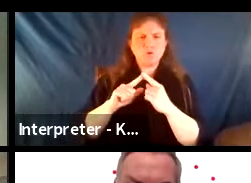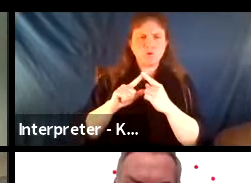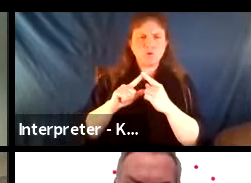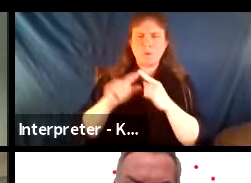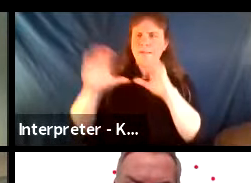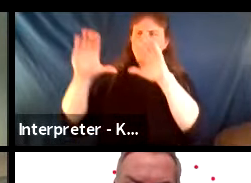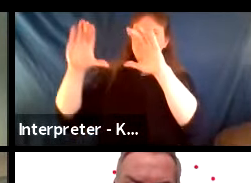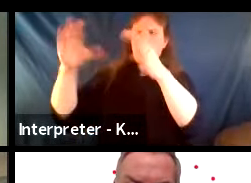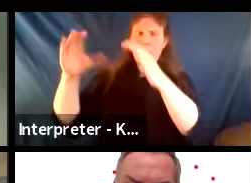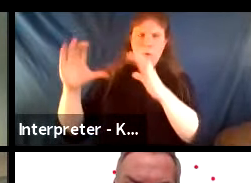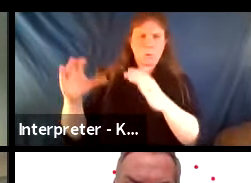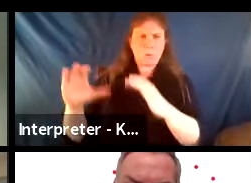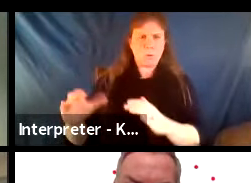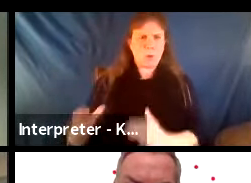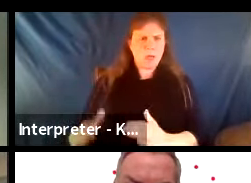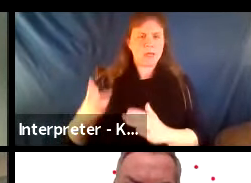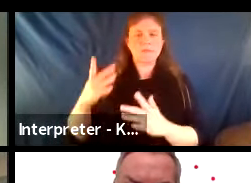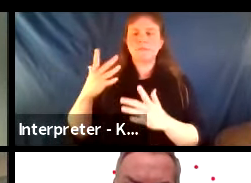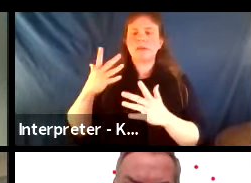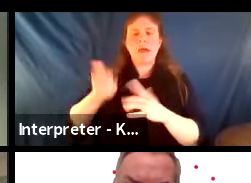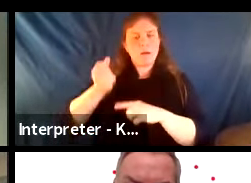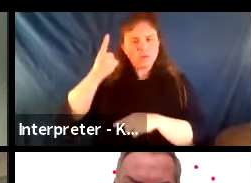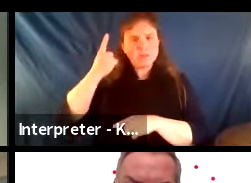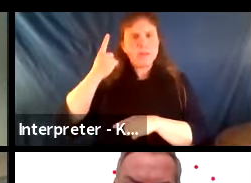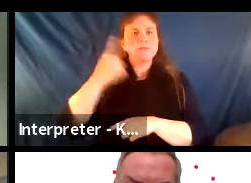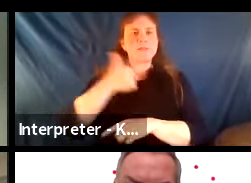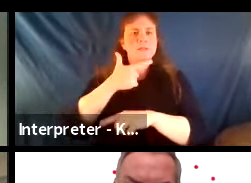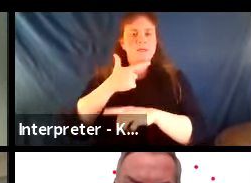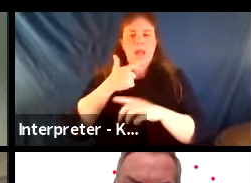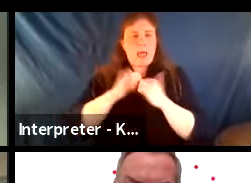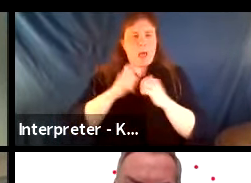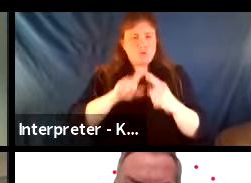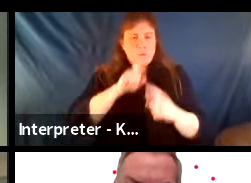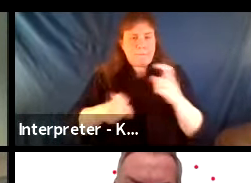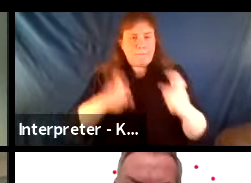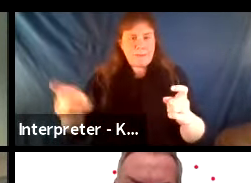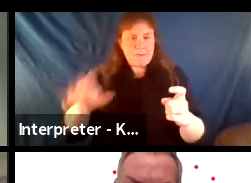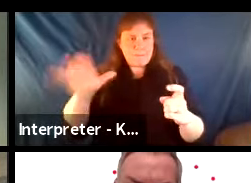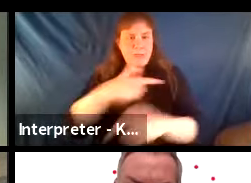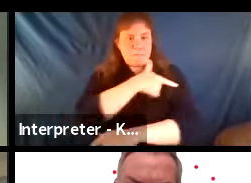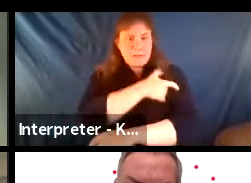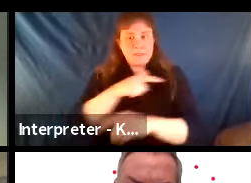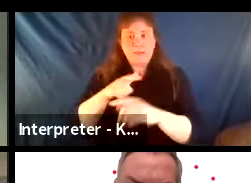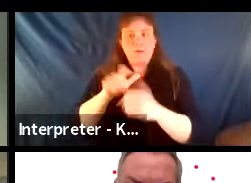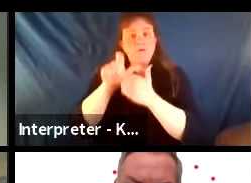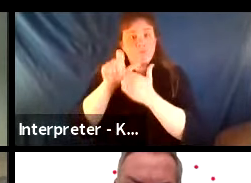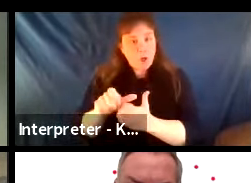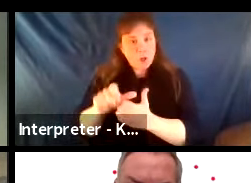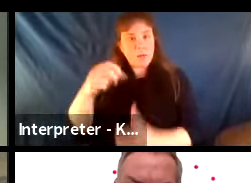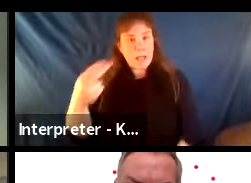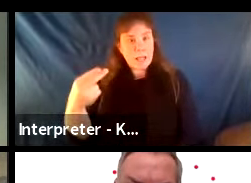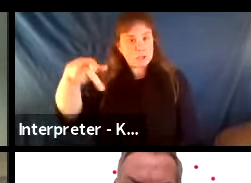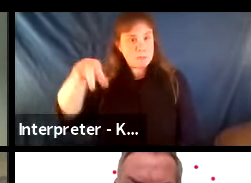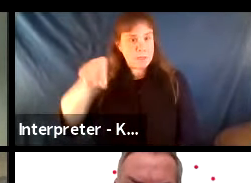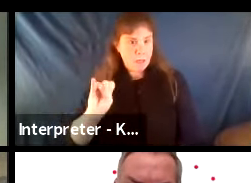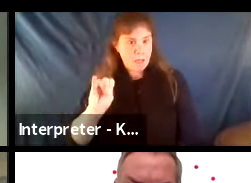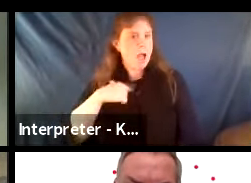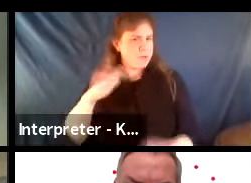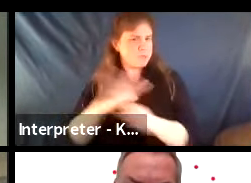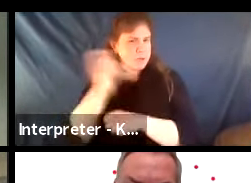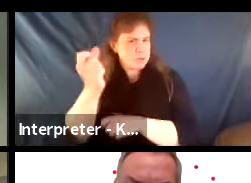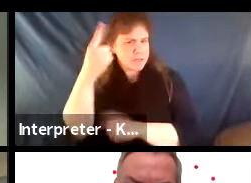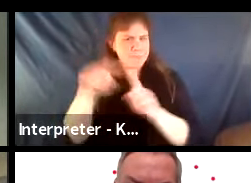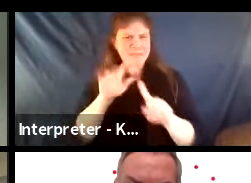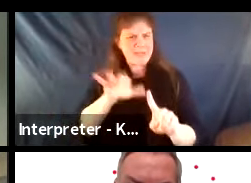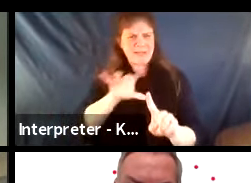of vaccine based on HPI, which I fully support. But again, I don't fully understand the 80-20